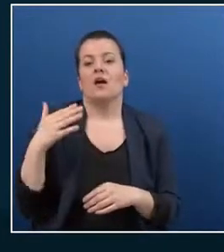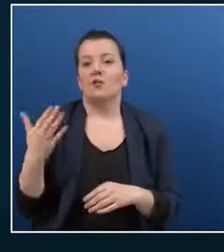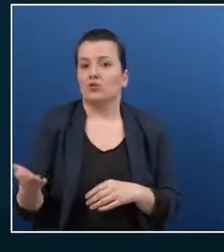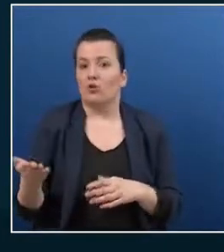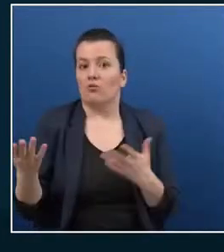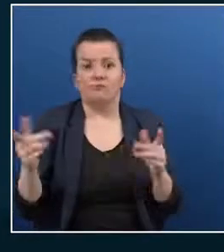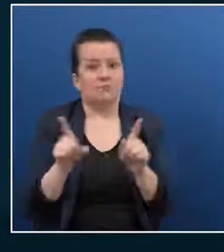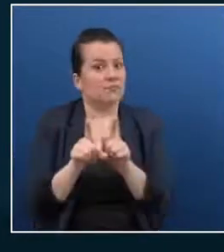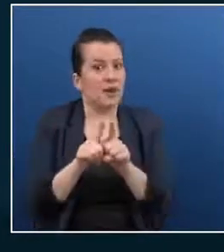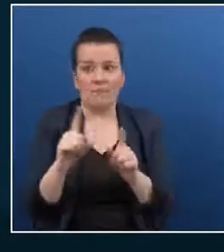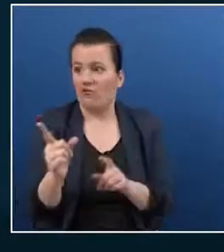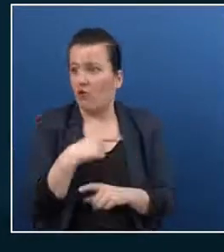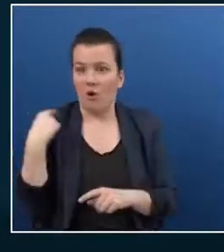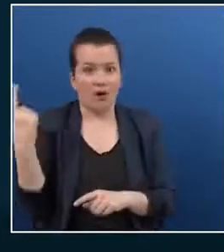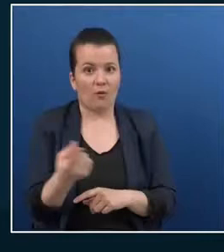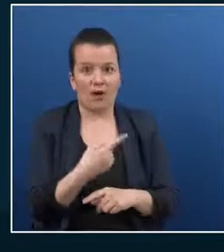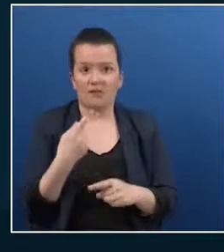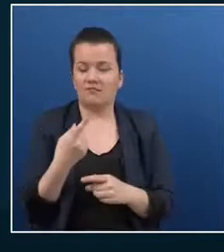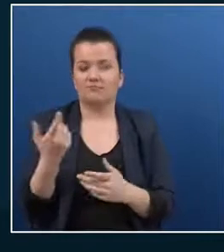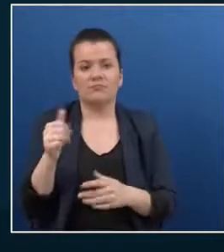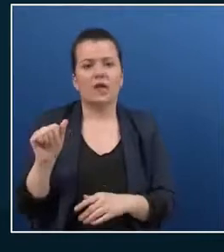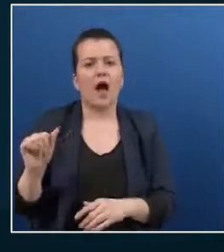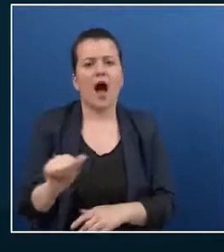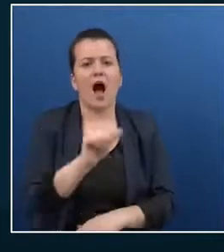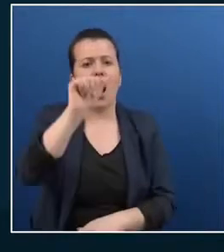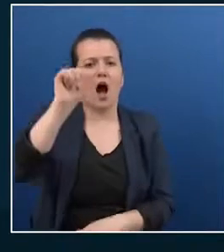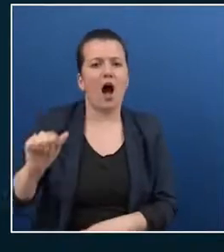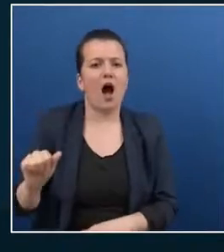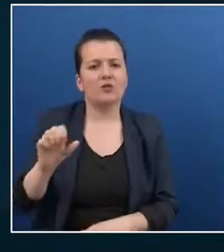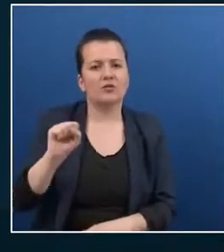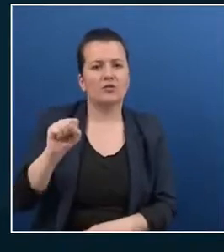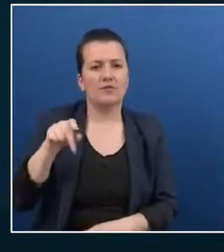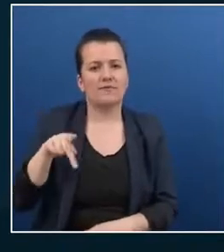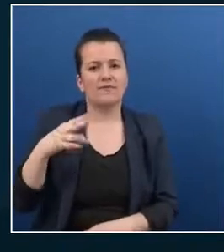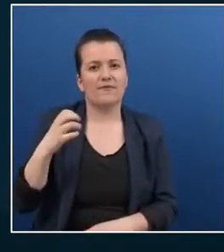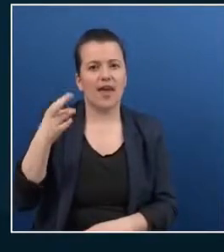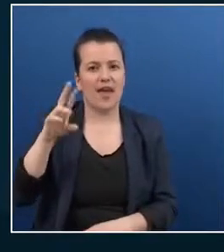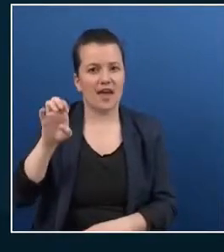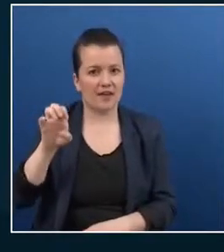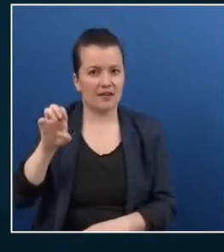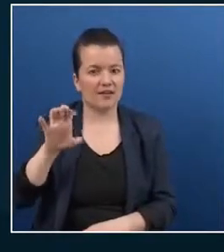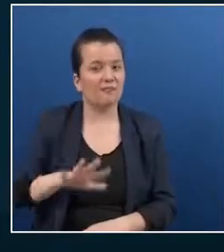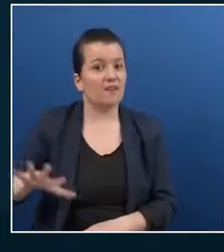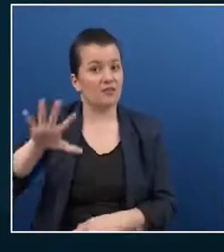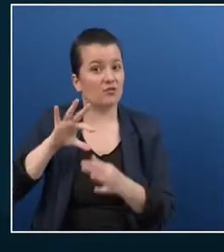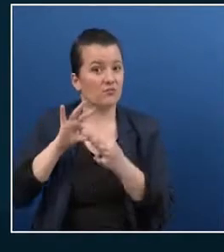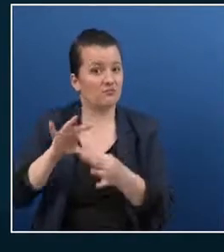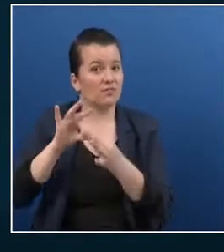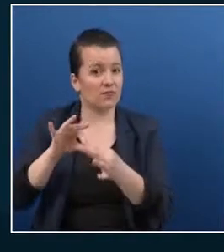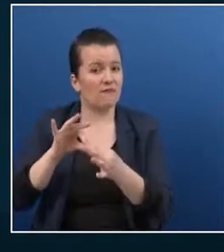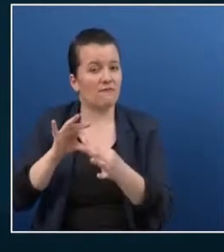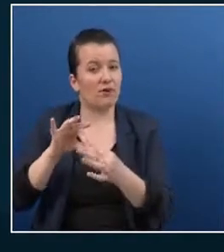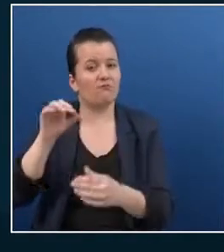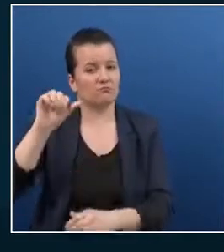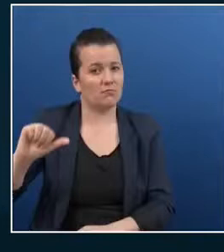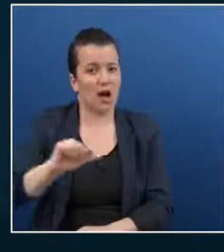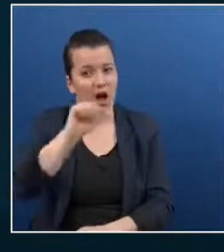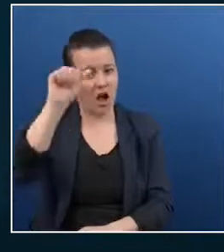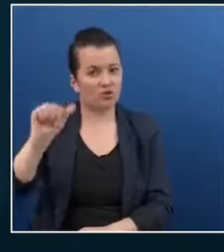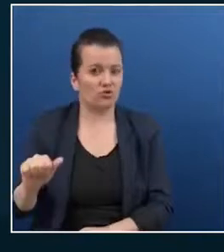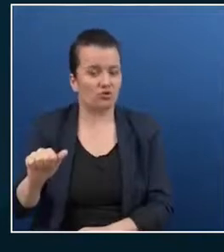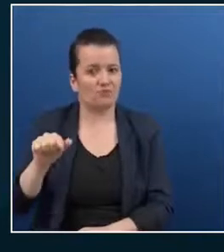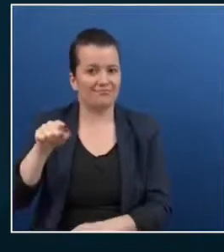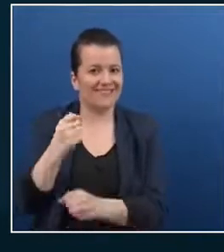why, Azure Sphere as an option for IoT security is a really good option, because